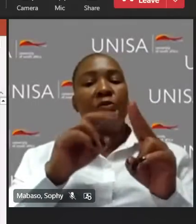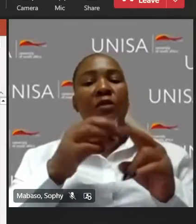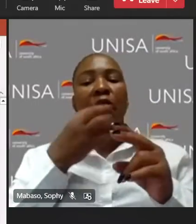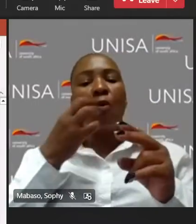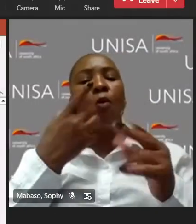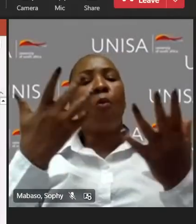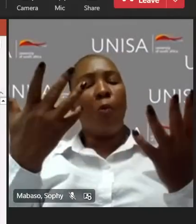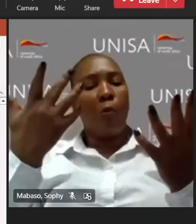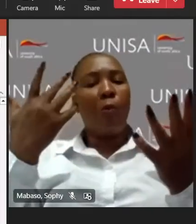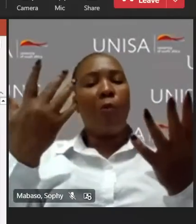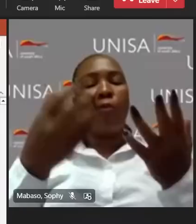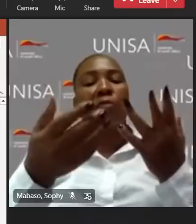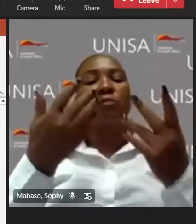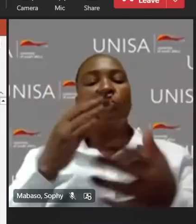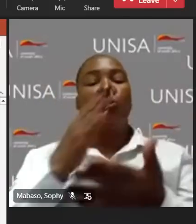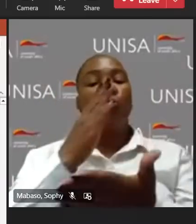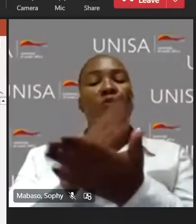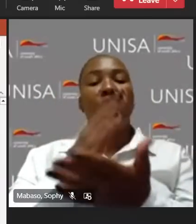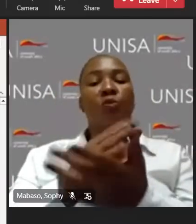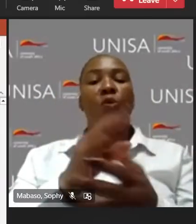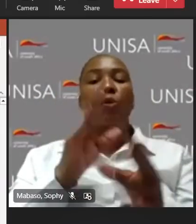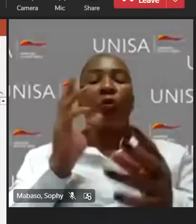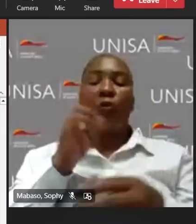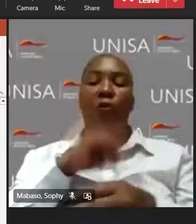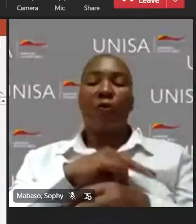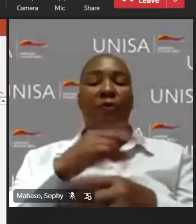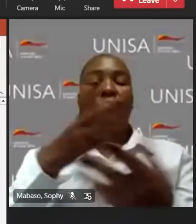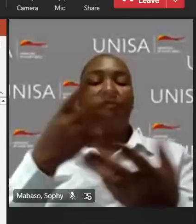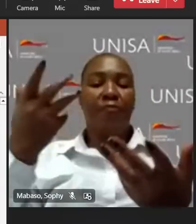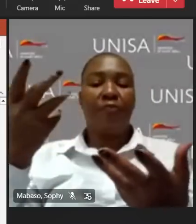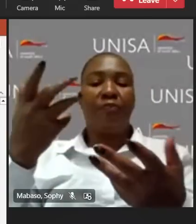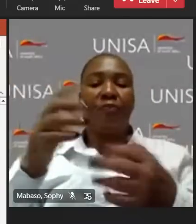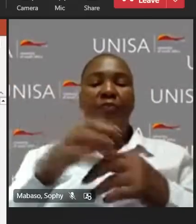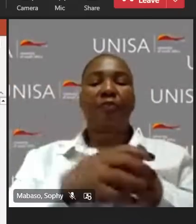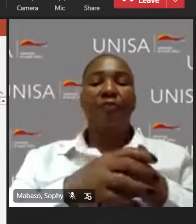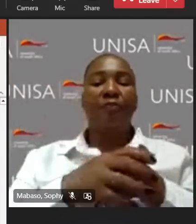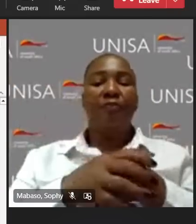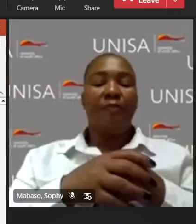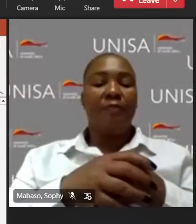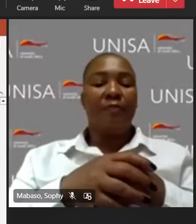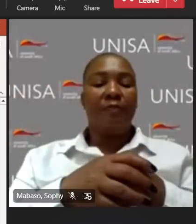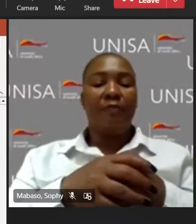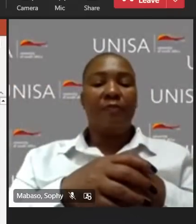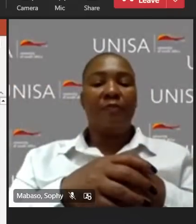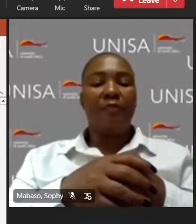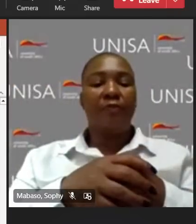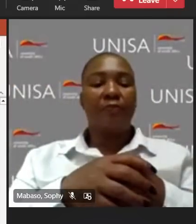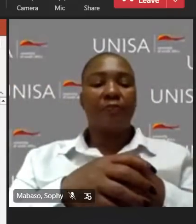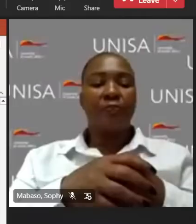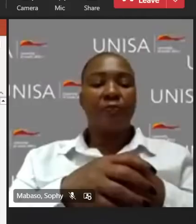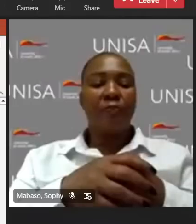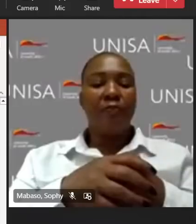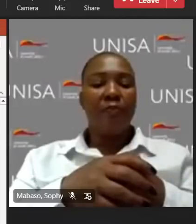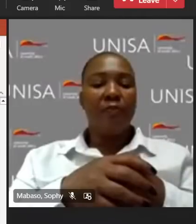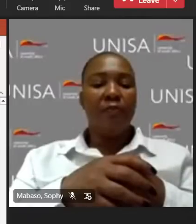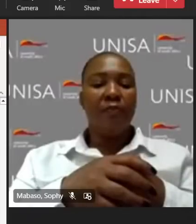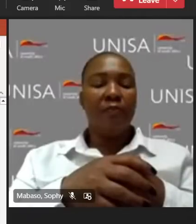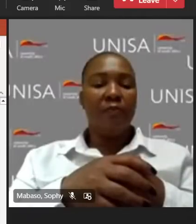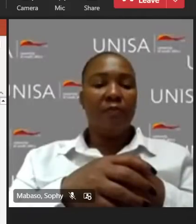of scams going out there. So it's always better to be on the safe side and regret